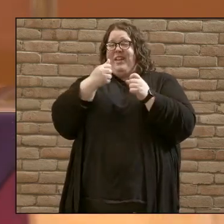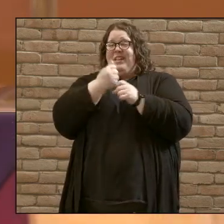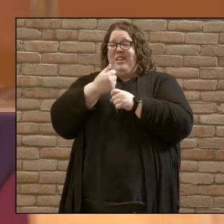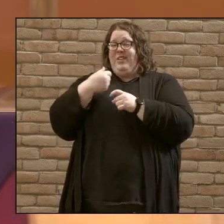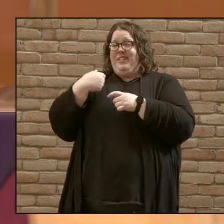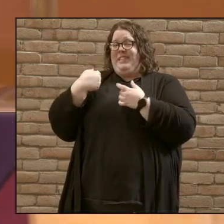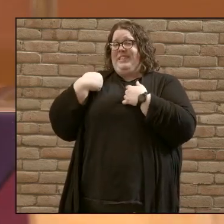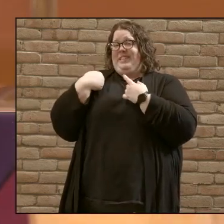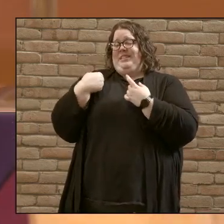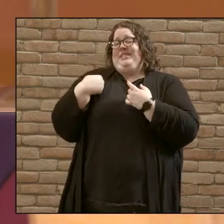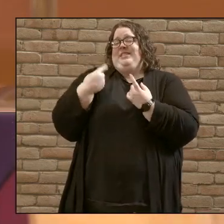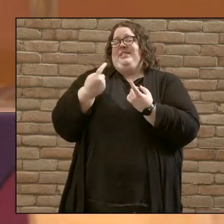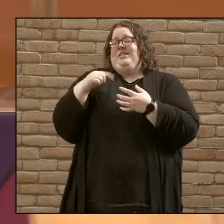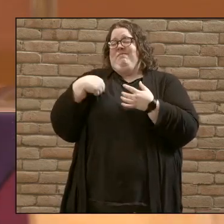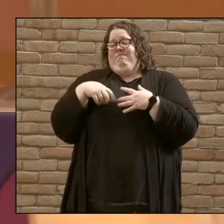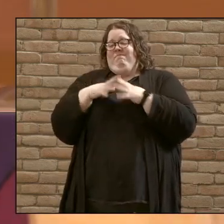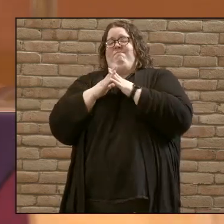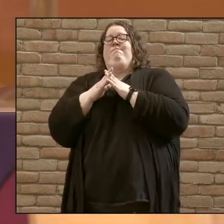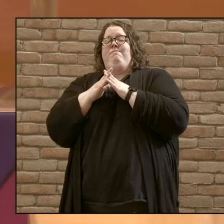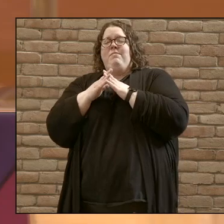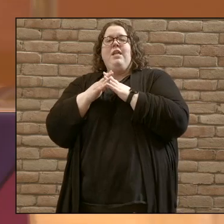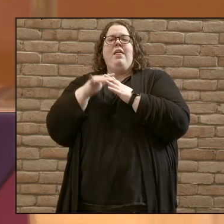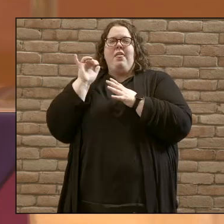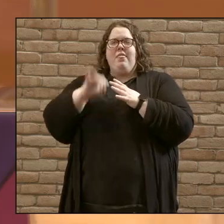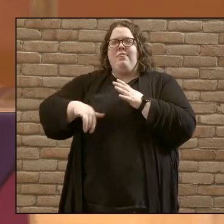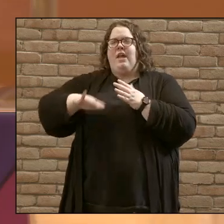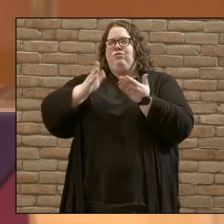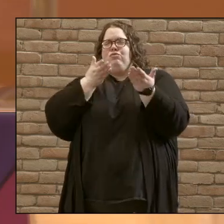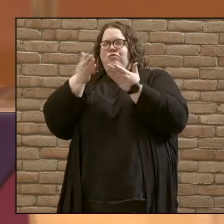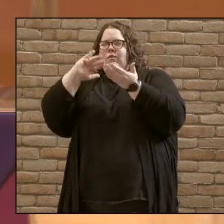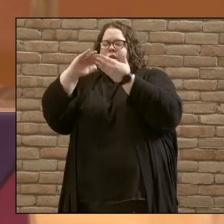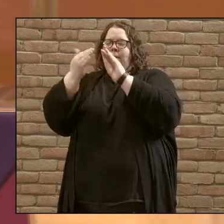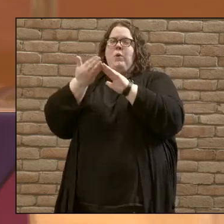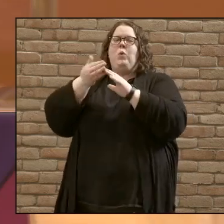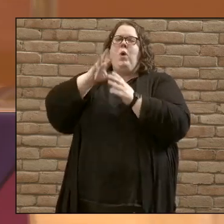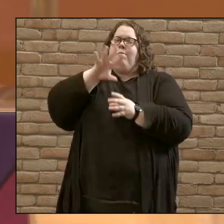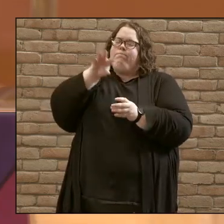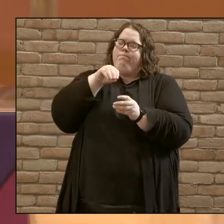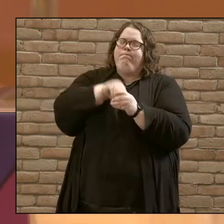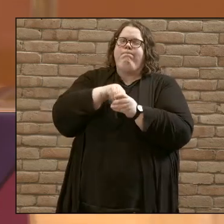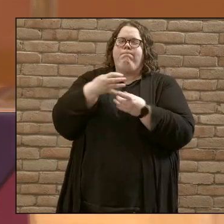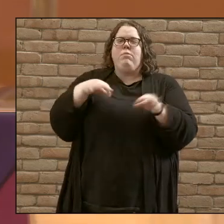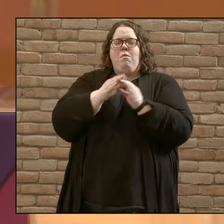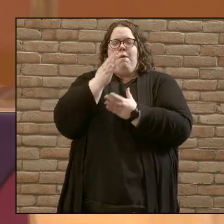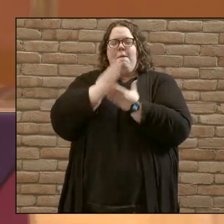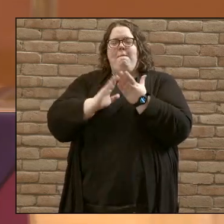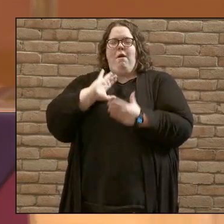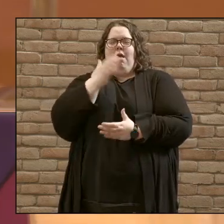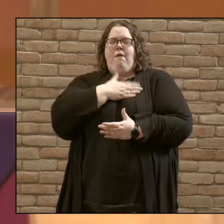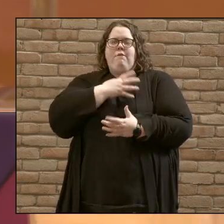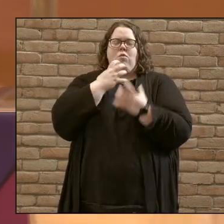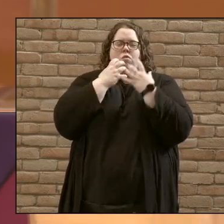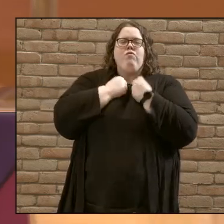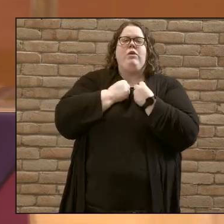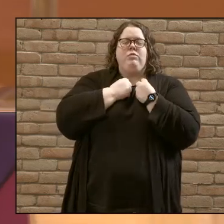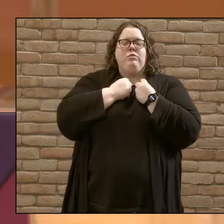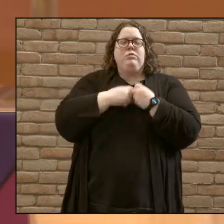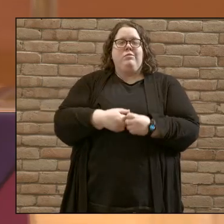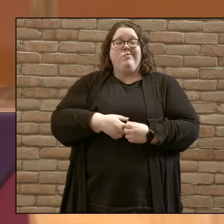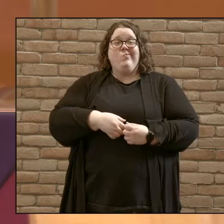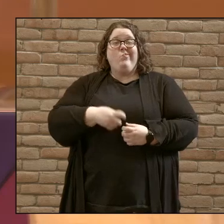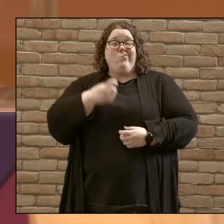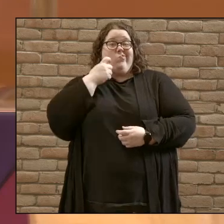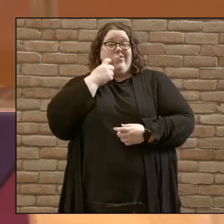community has been such an important part of who we are as a congregation. And over the last few years, we've been attempting to be